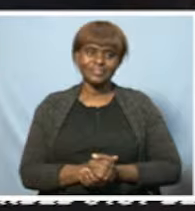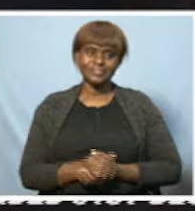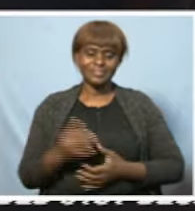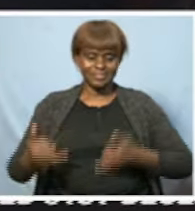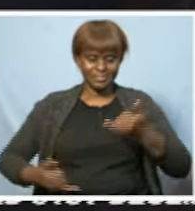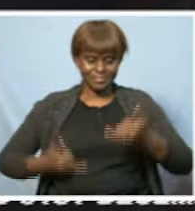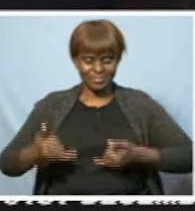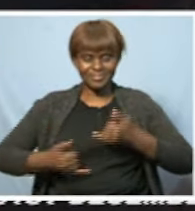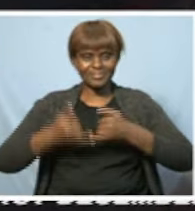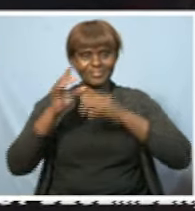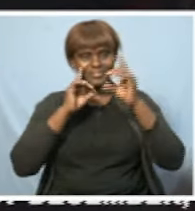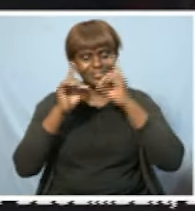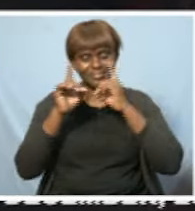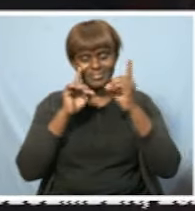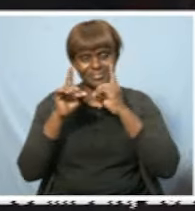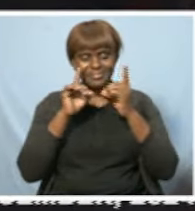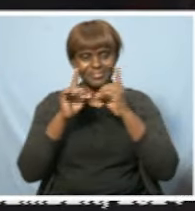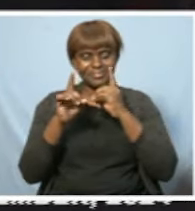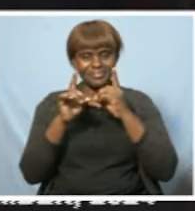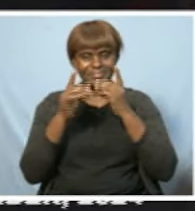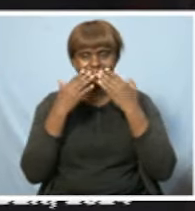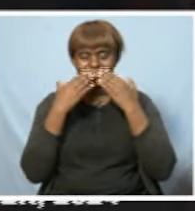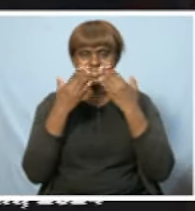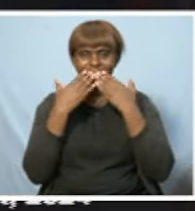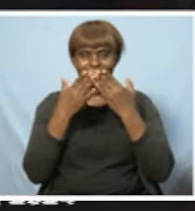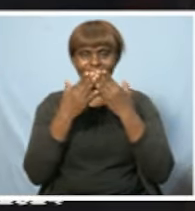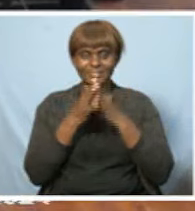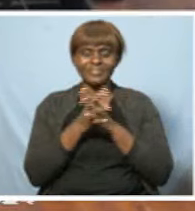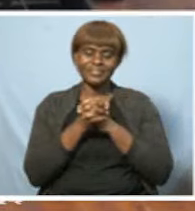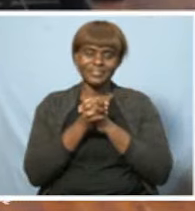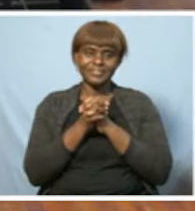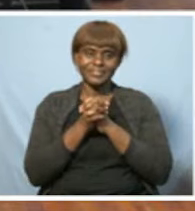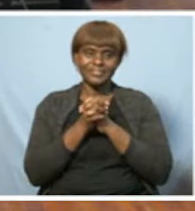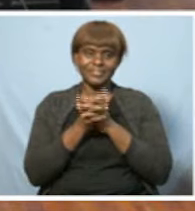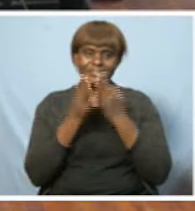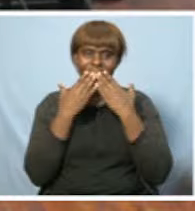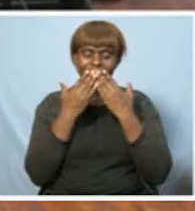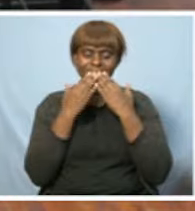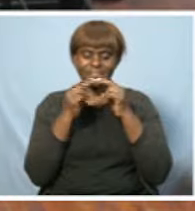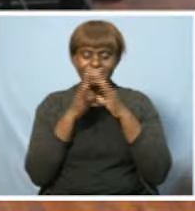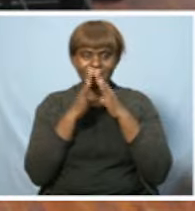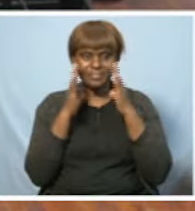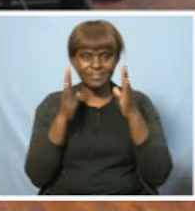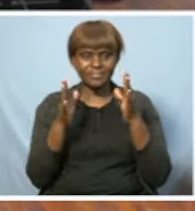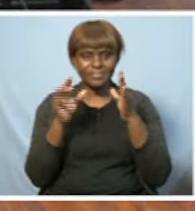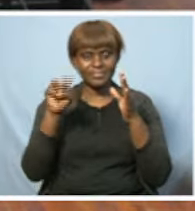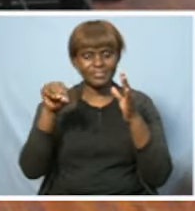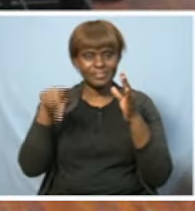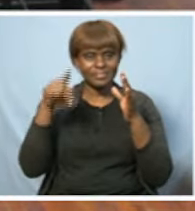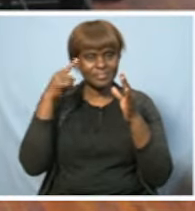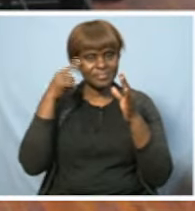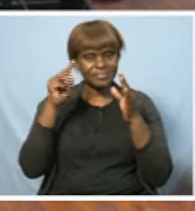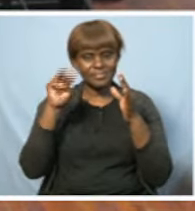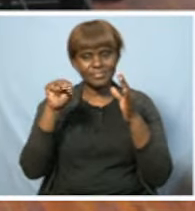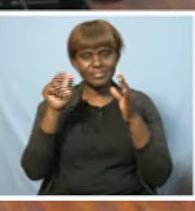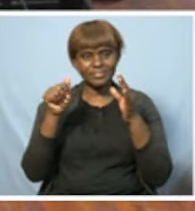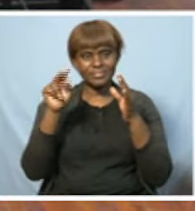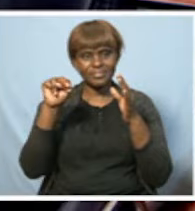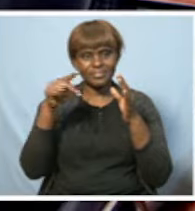enjoy the deliberations. Thank you. Thank you so much. The Honorable Member for